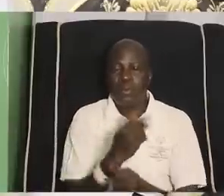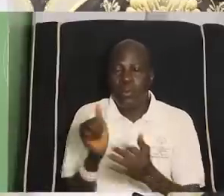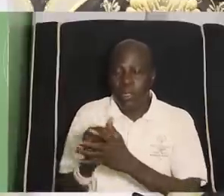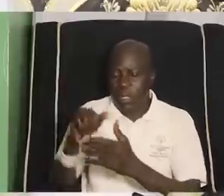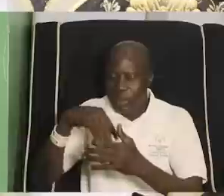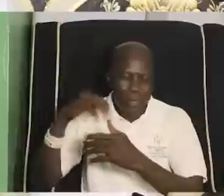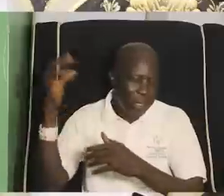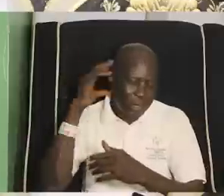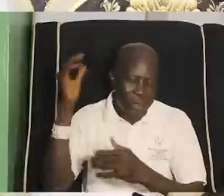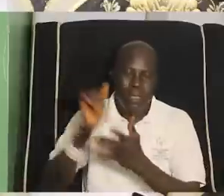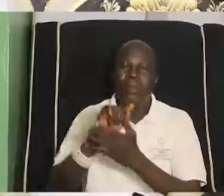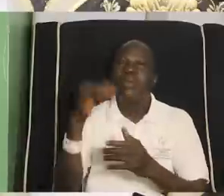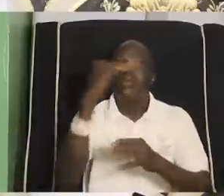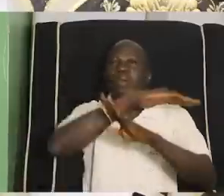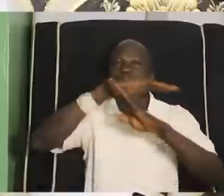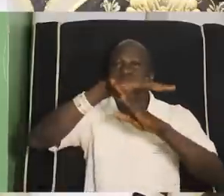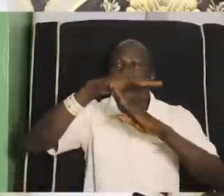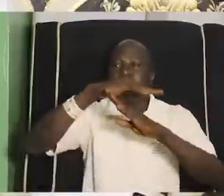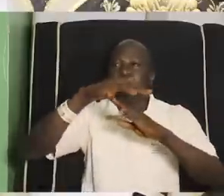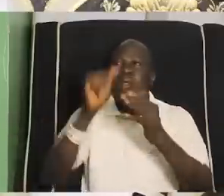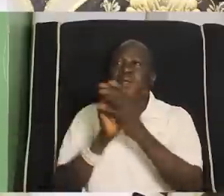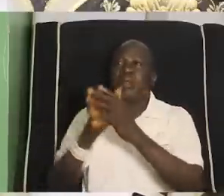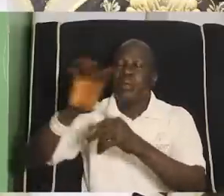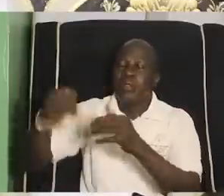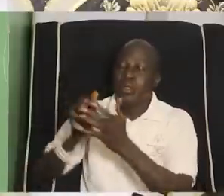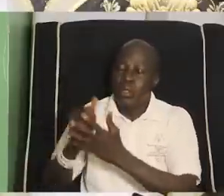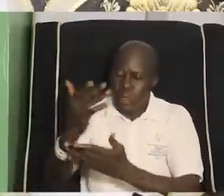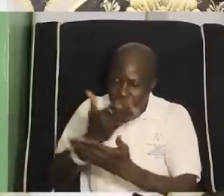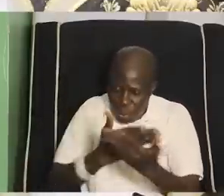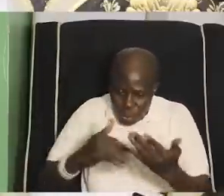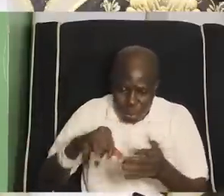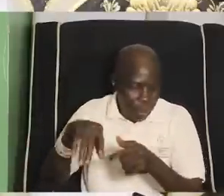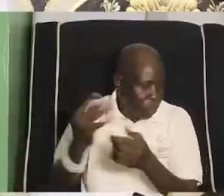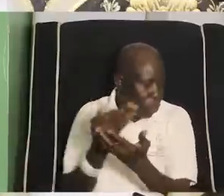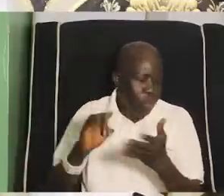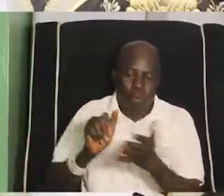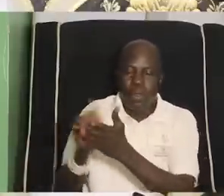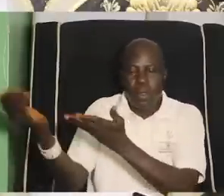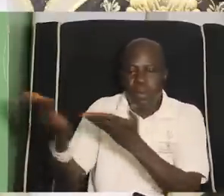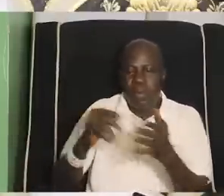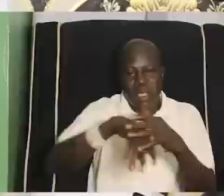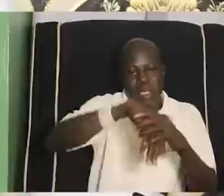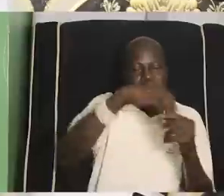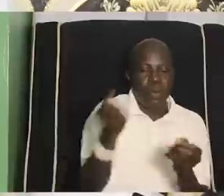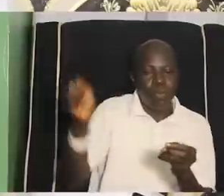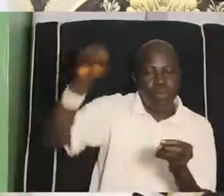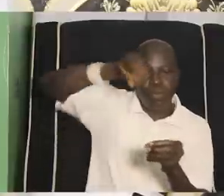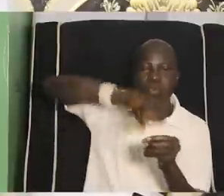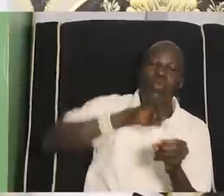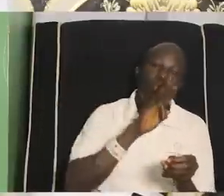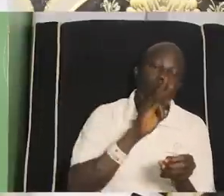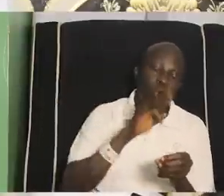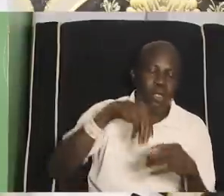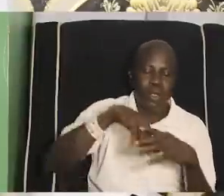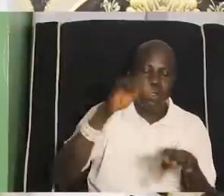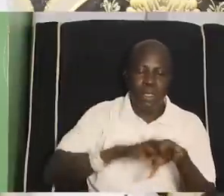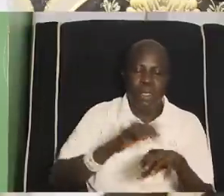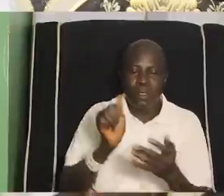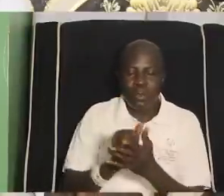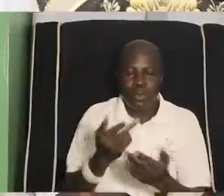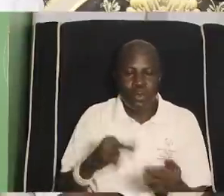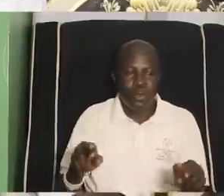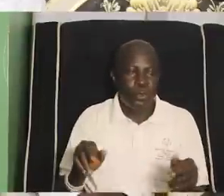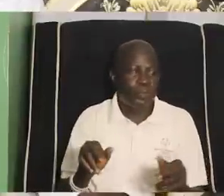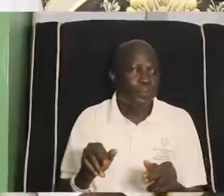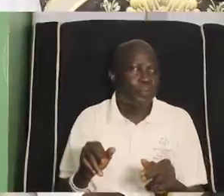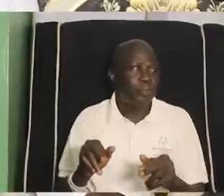tree. When they got there, the tree has been cut off, but the root that have been cut off spring up and they put ice block on that root.